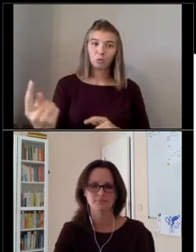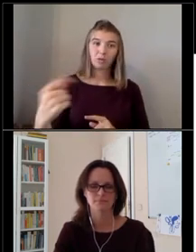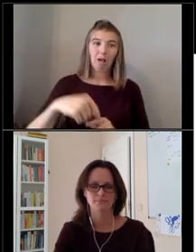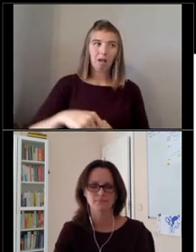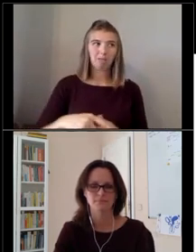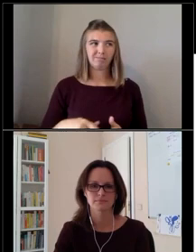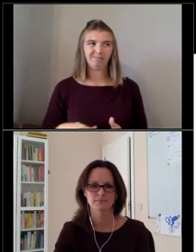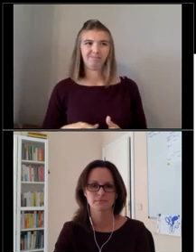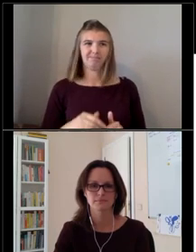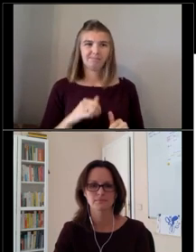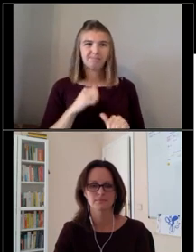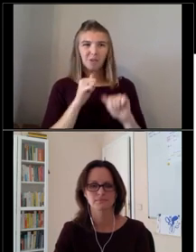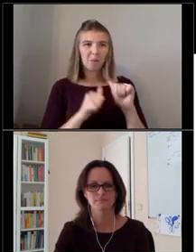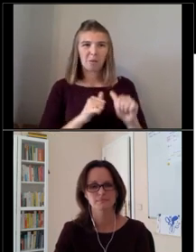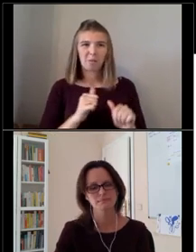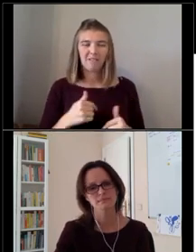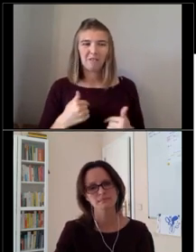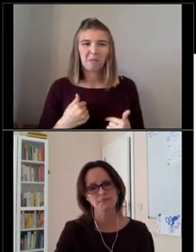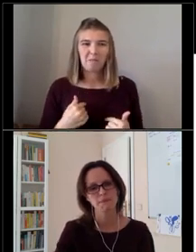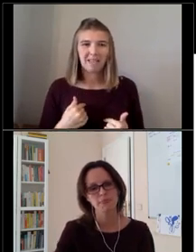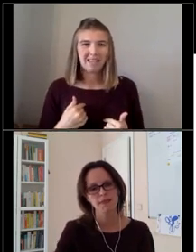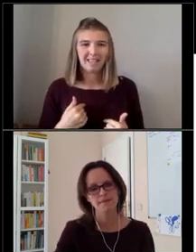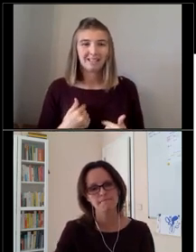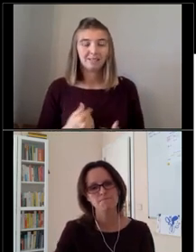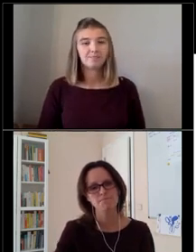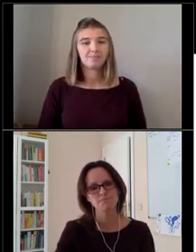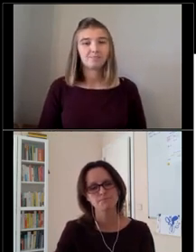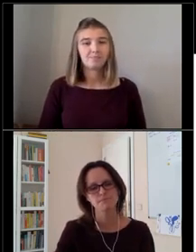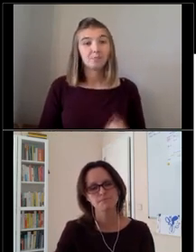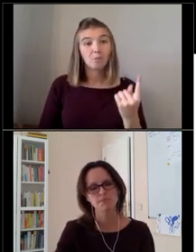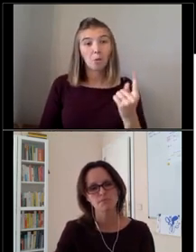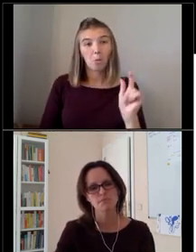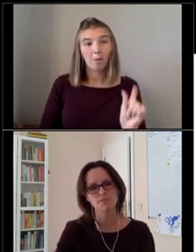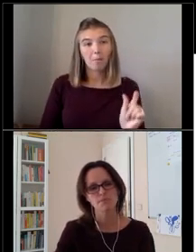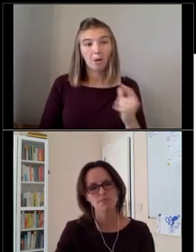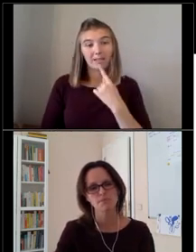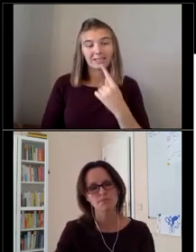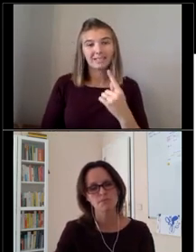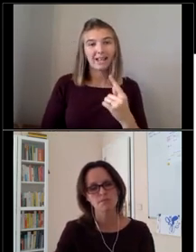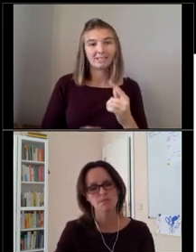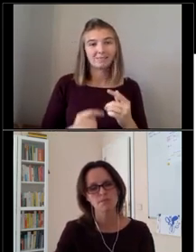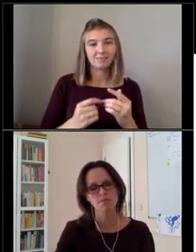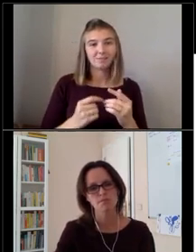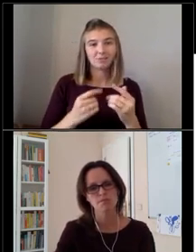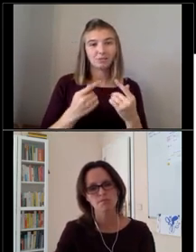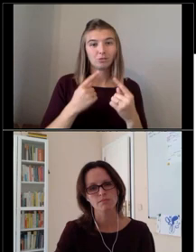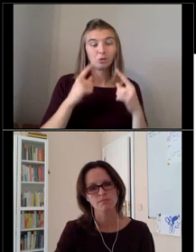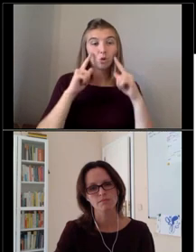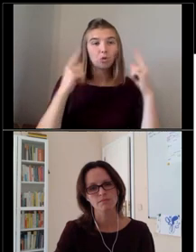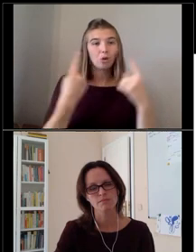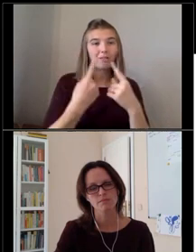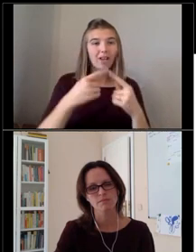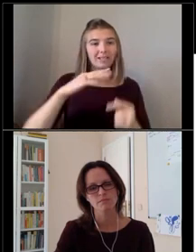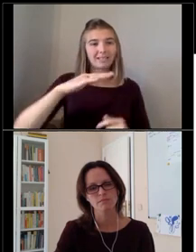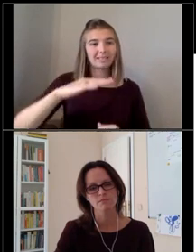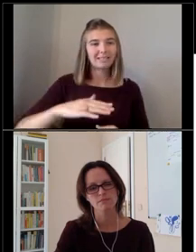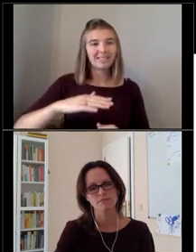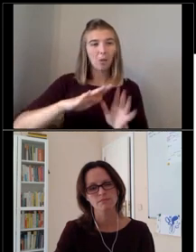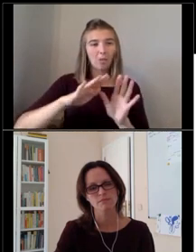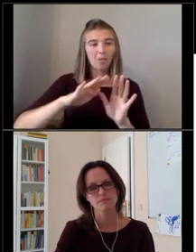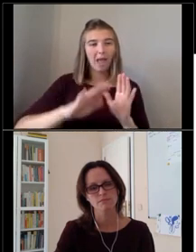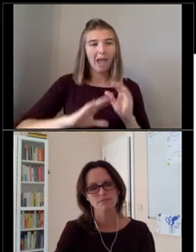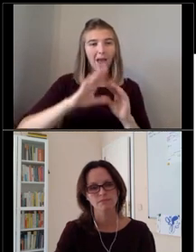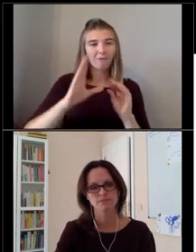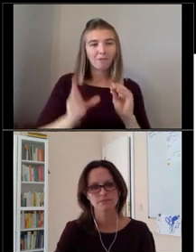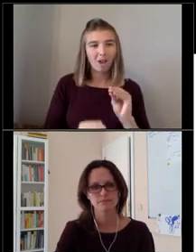are a researcher at a university in South Africa, and their social schedule, as it were, with their work colleagues